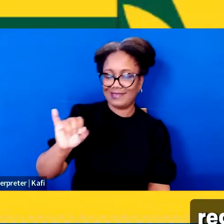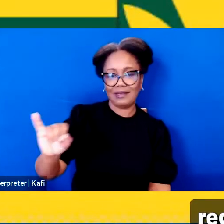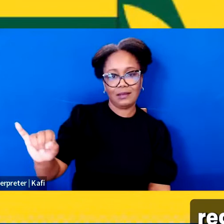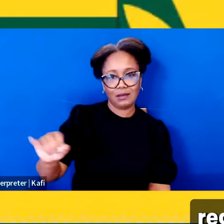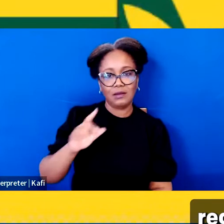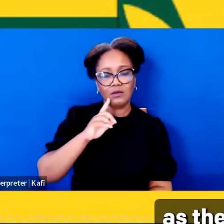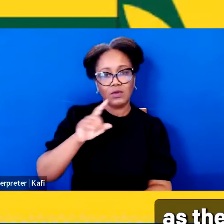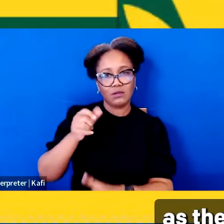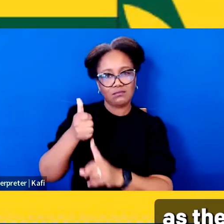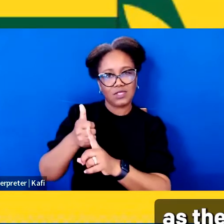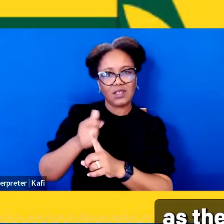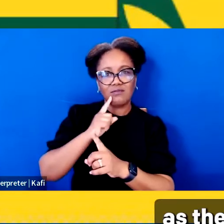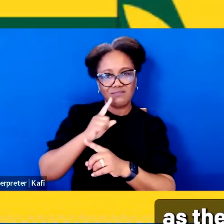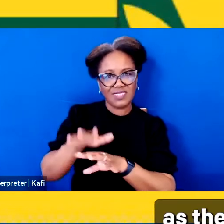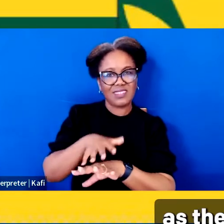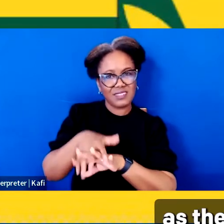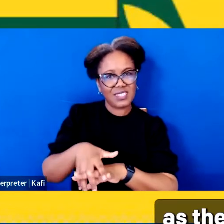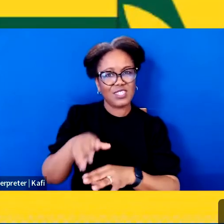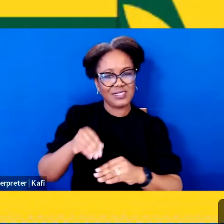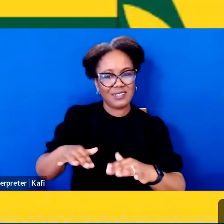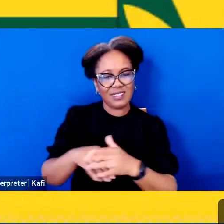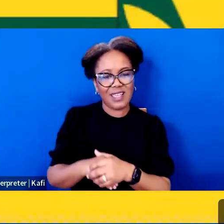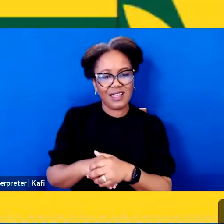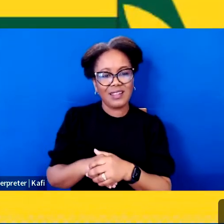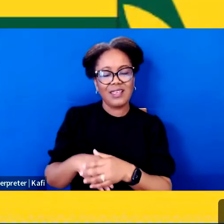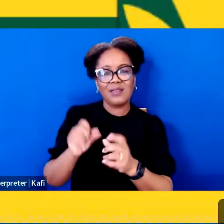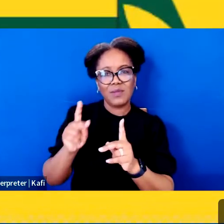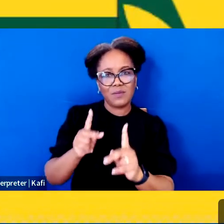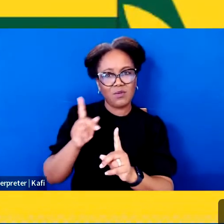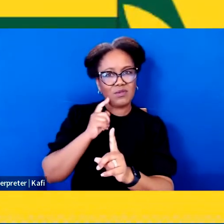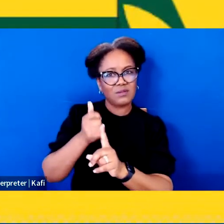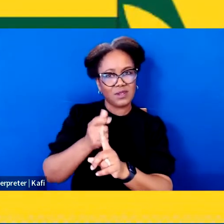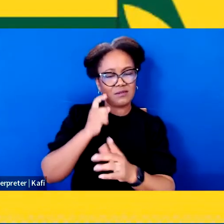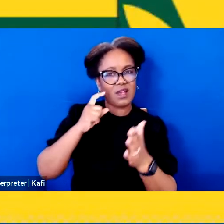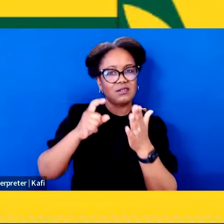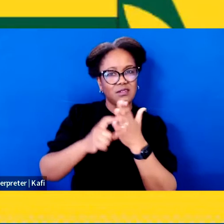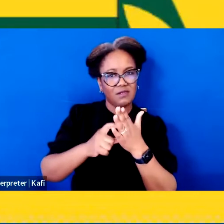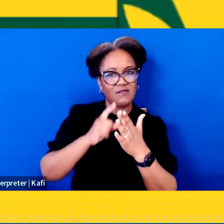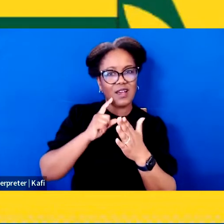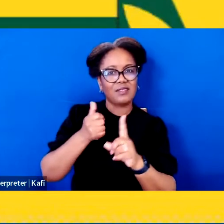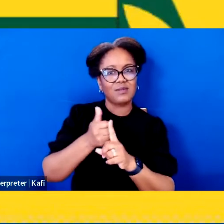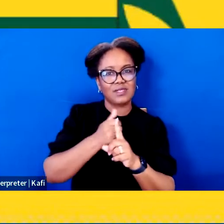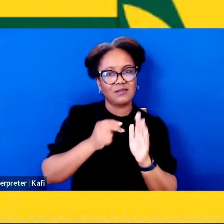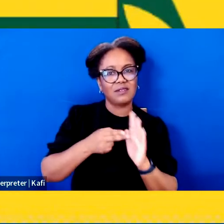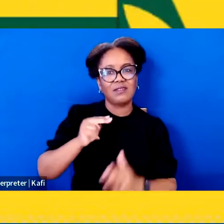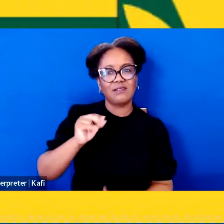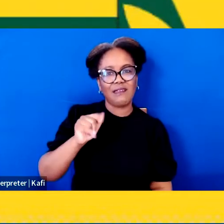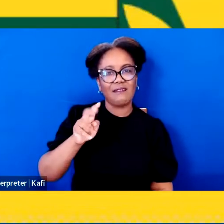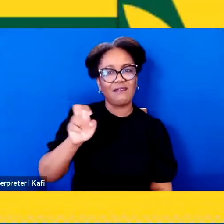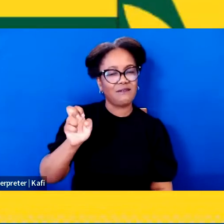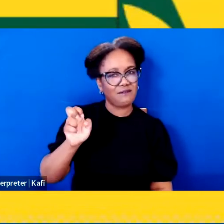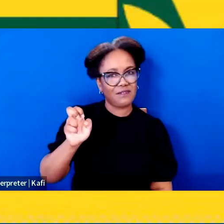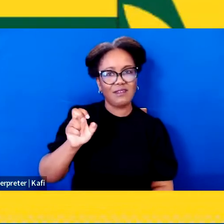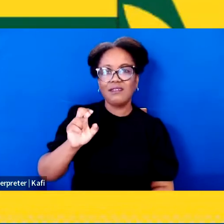are identified as the Kanaka Oiwi or Kanaka Maoli, what we know as Native Hawaiians. Her